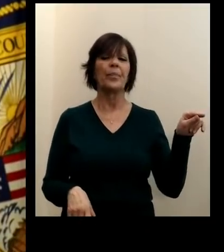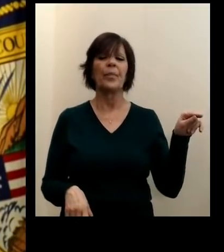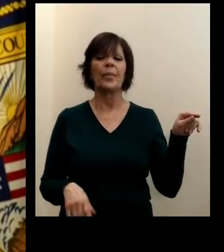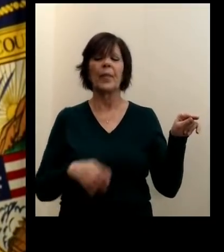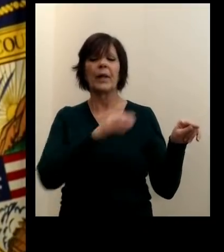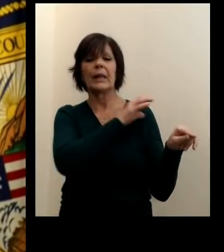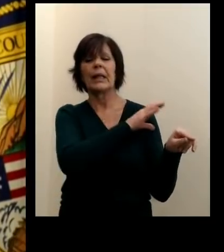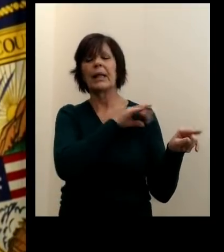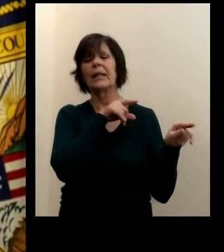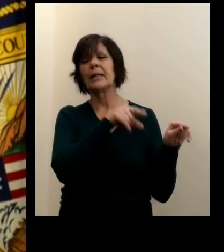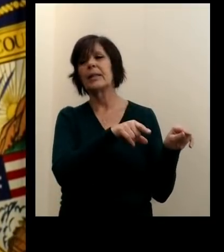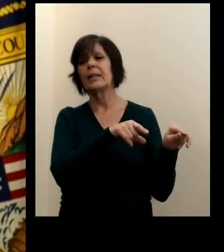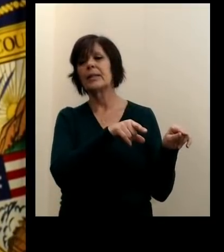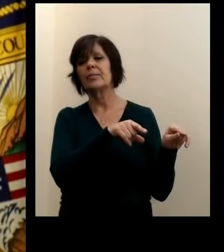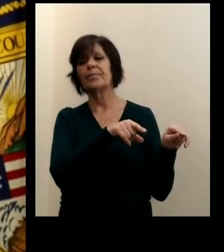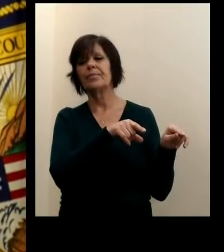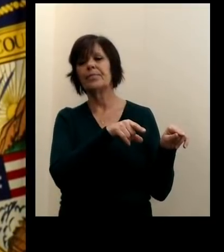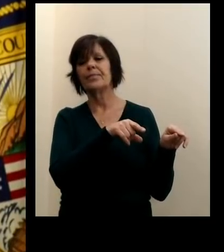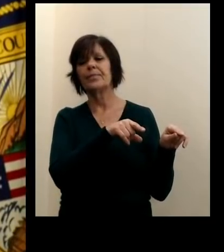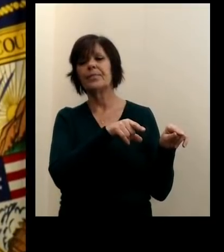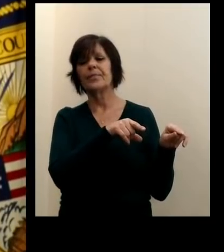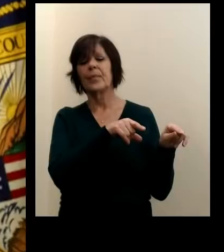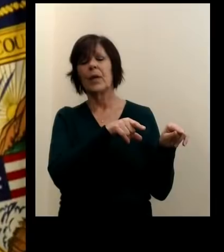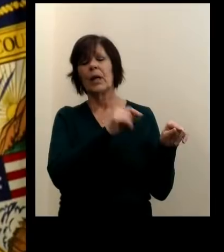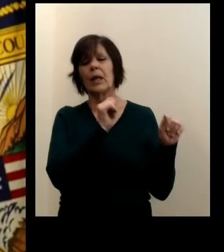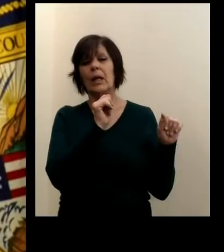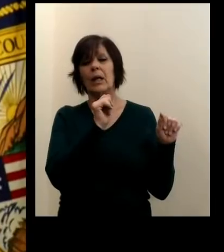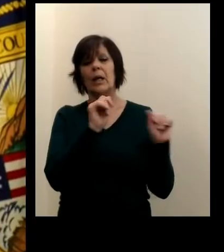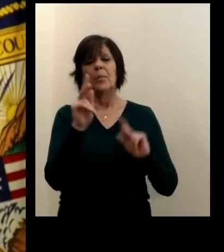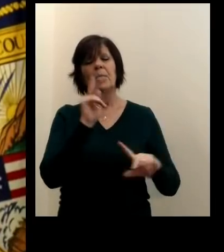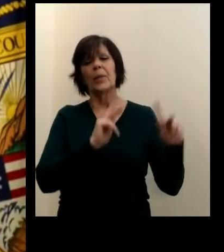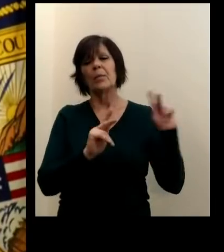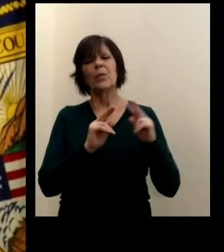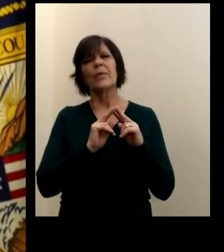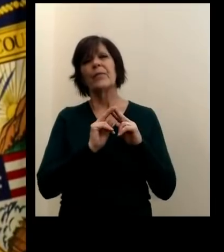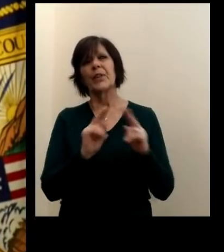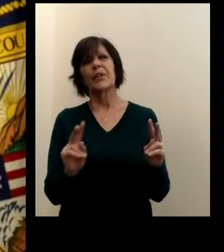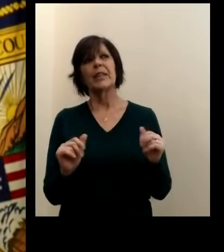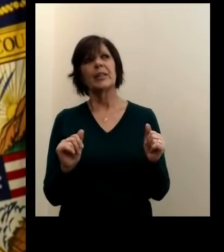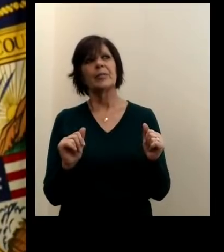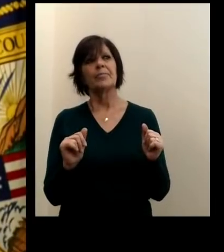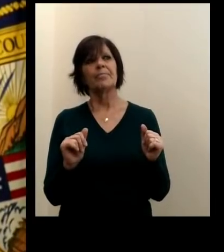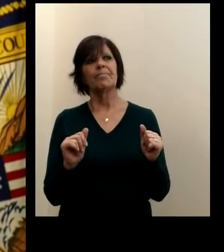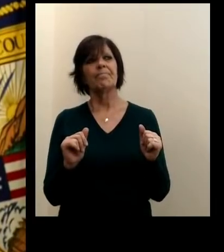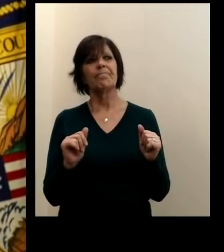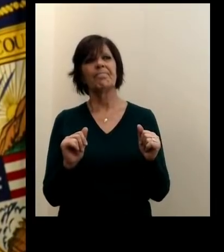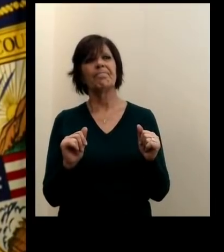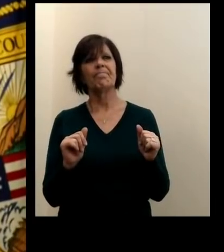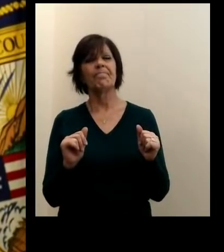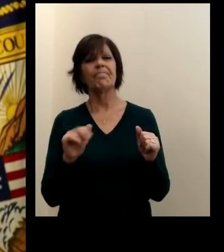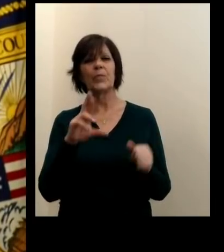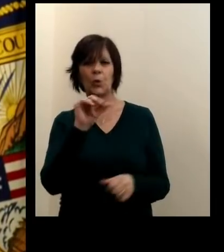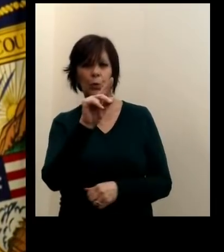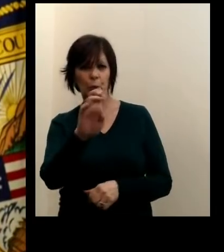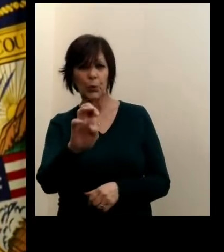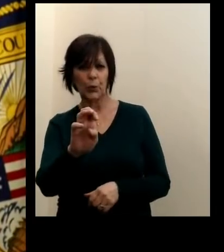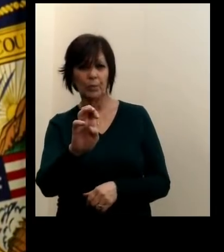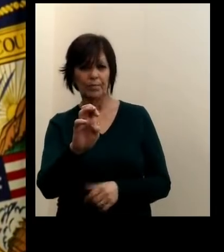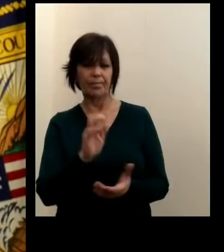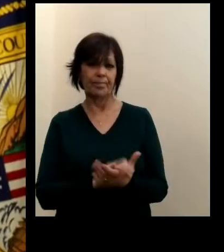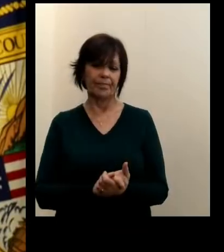clinic where there was no vaccine, were talked to and treated rudely by members of the